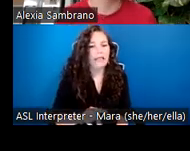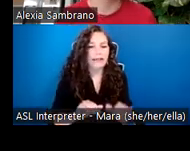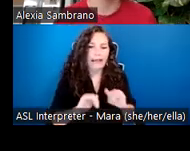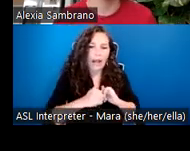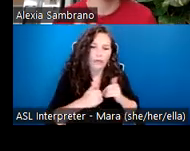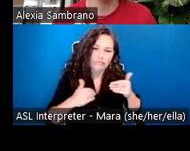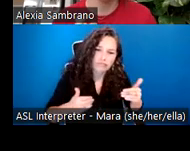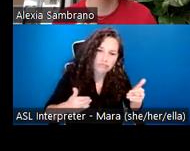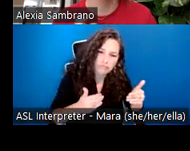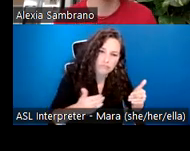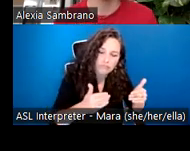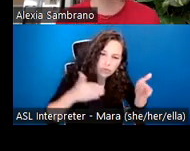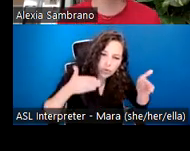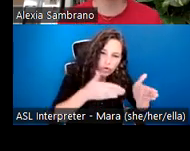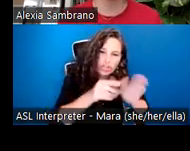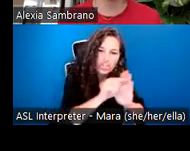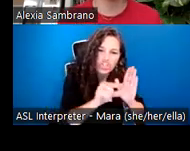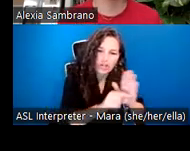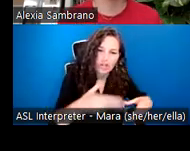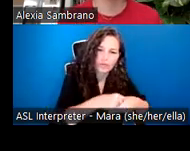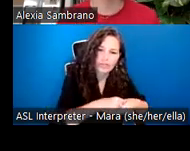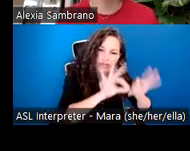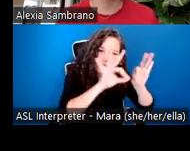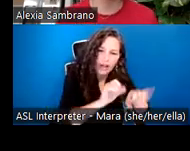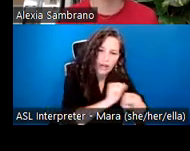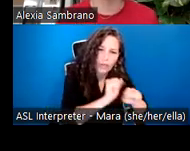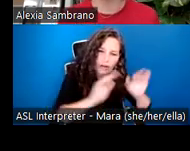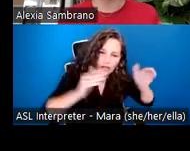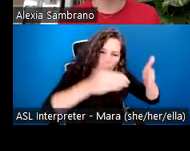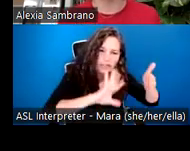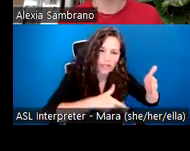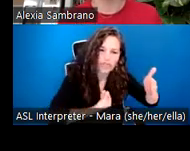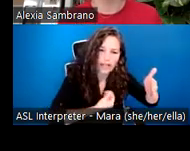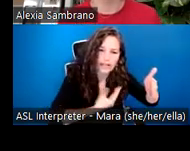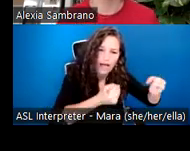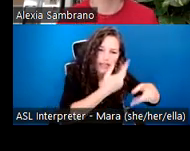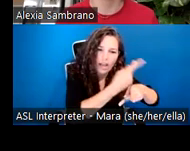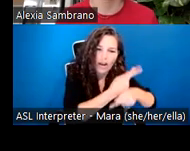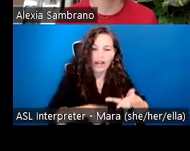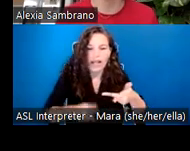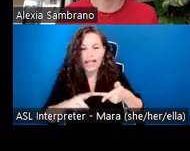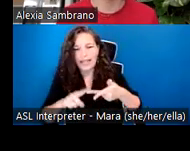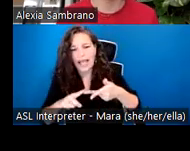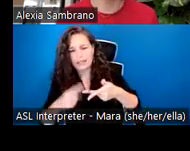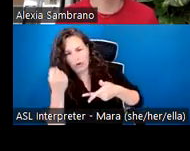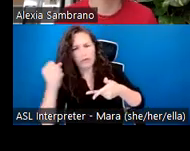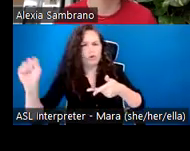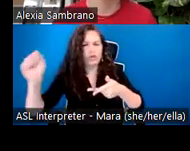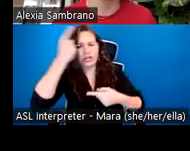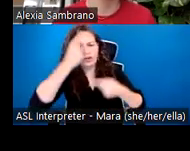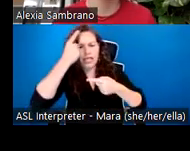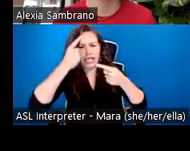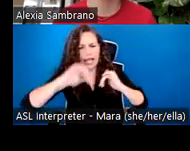framework for trans healthcare. And then finally, we're going to talk a little bit about revolutionary thinking and how we can incorporate